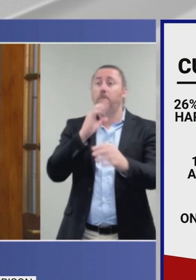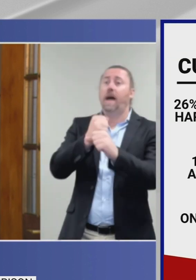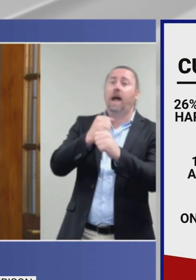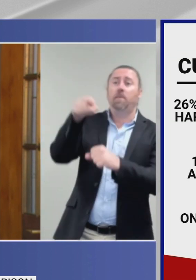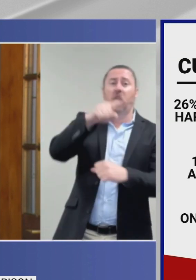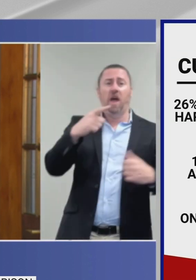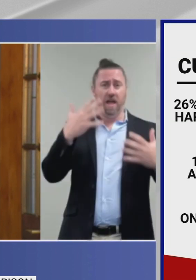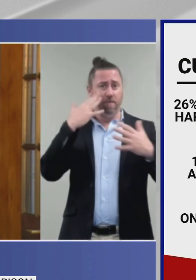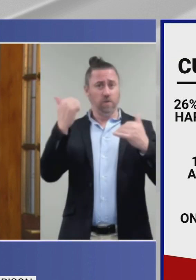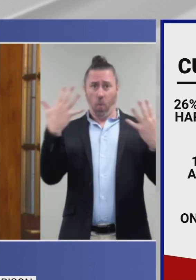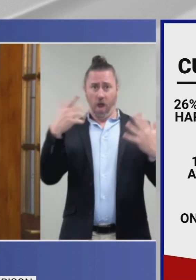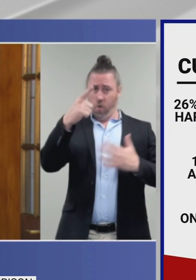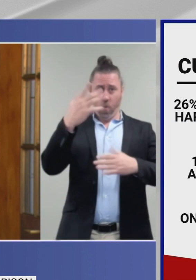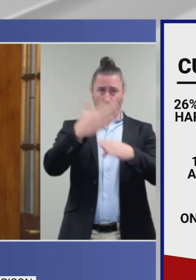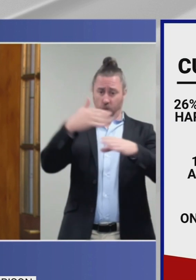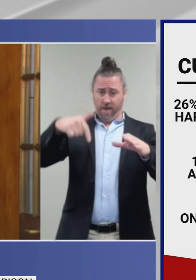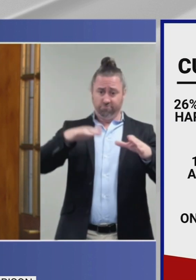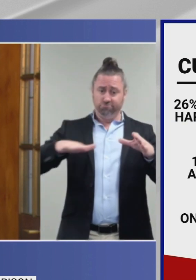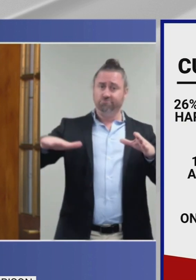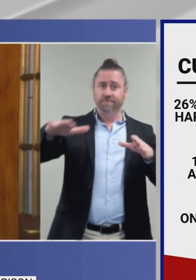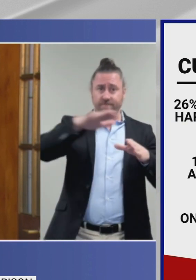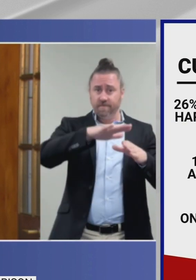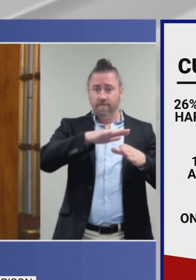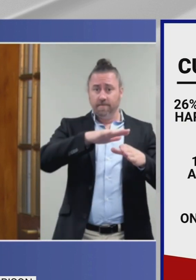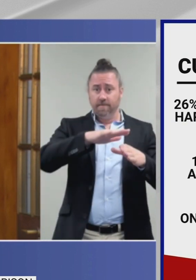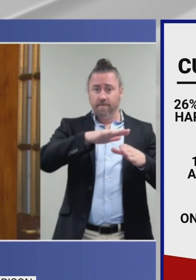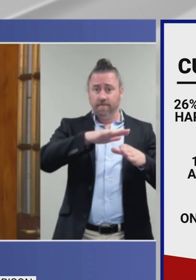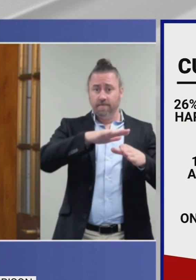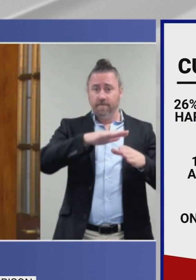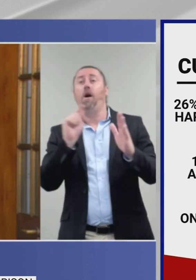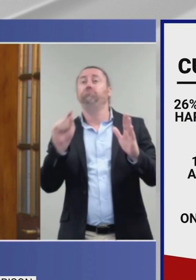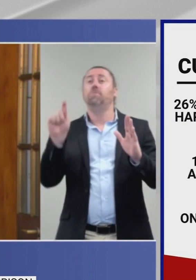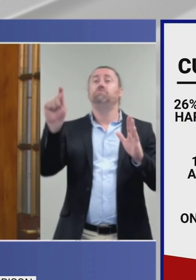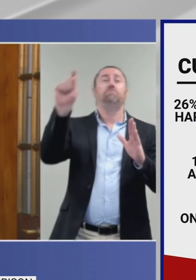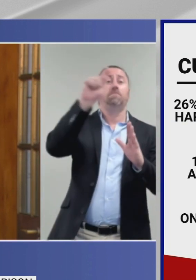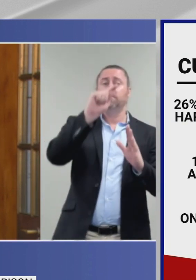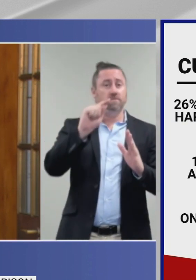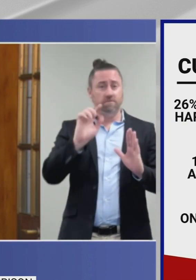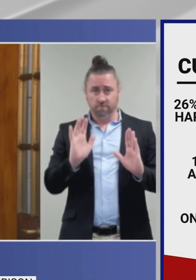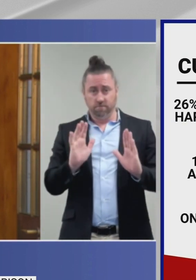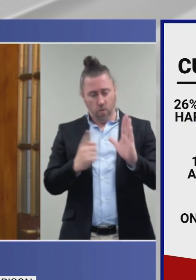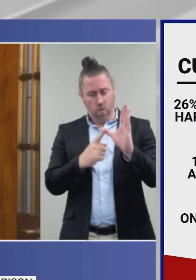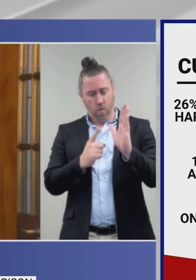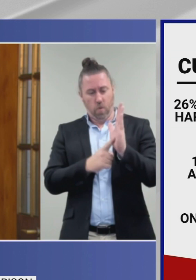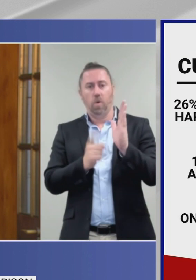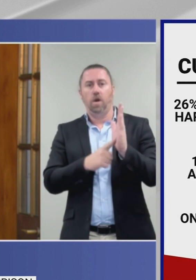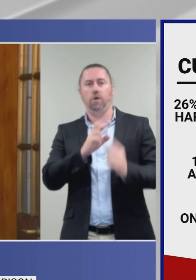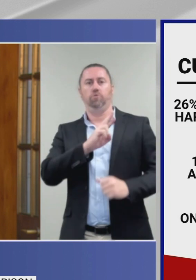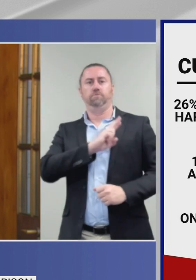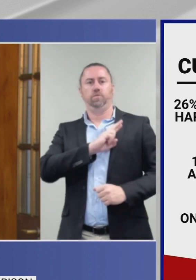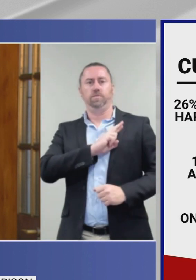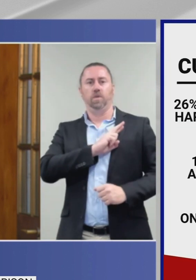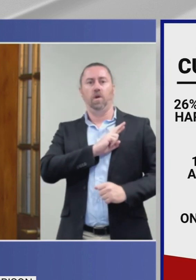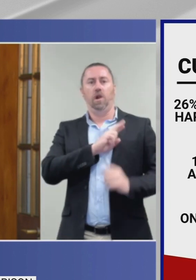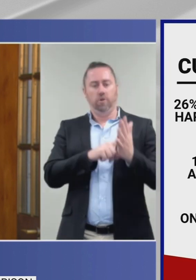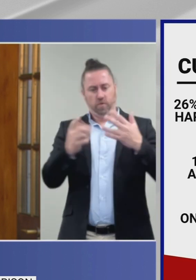building, or indeed you're a member of staff here and working in the many roles that are in this building. We all share in these problems